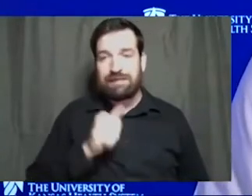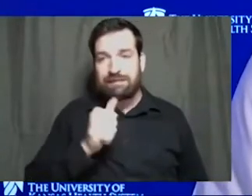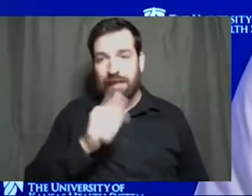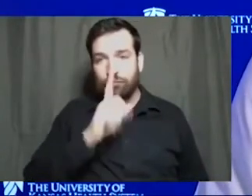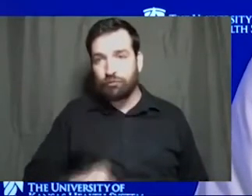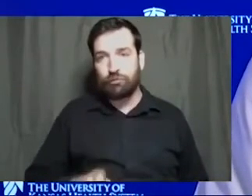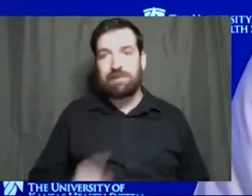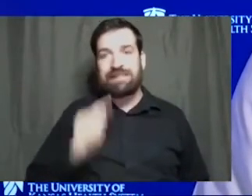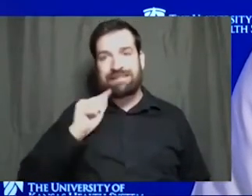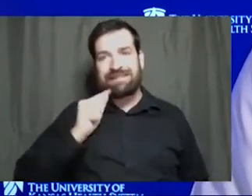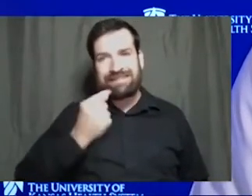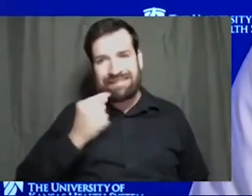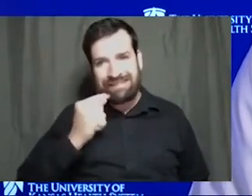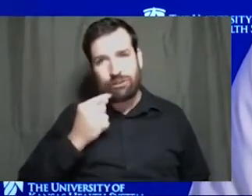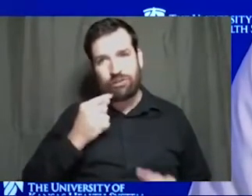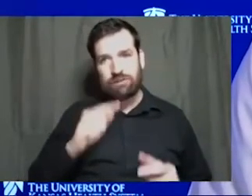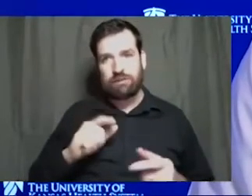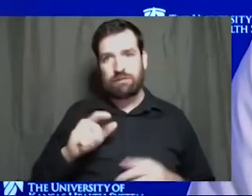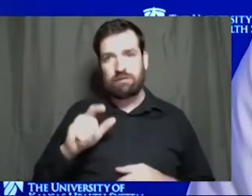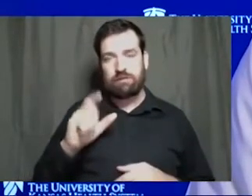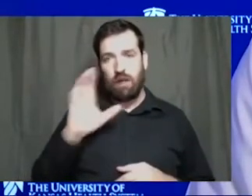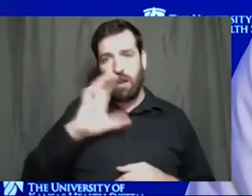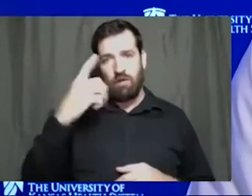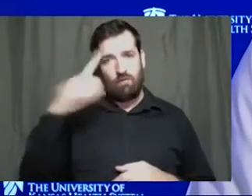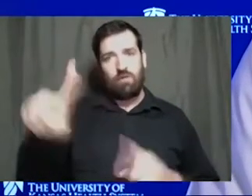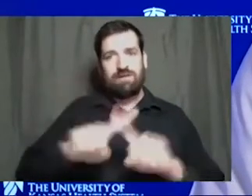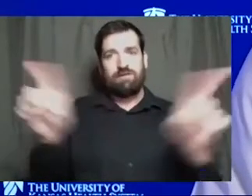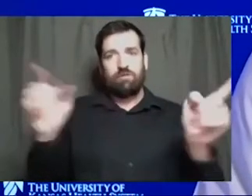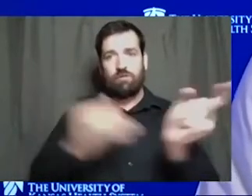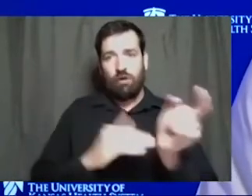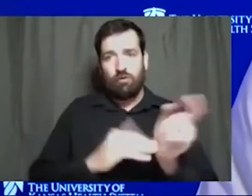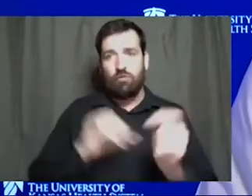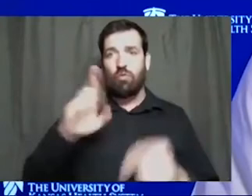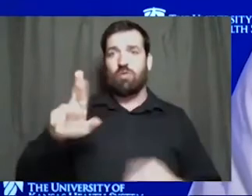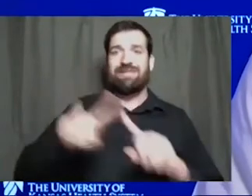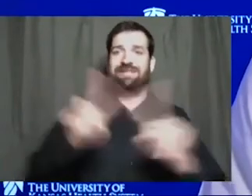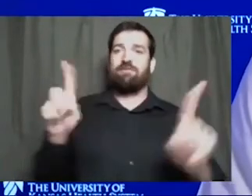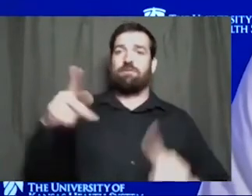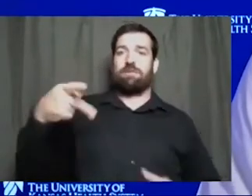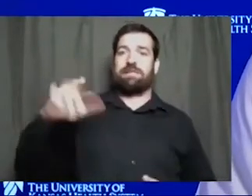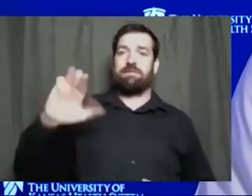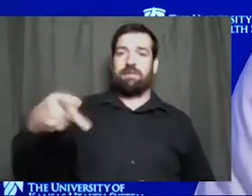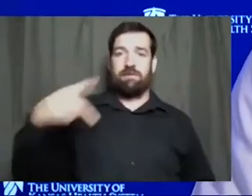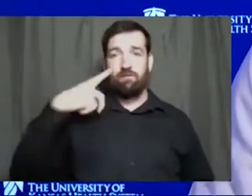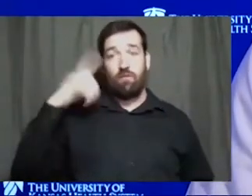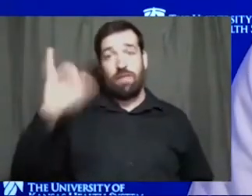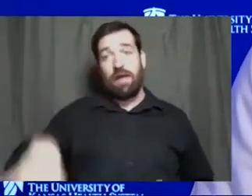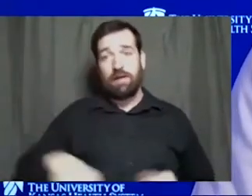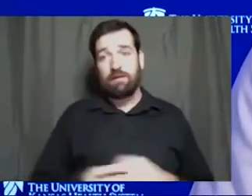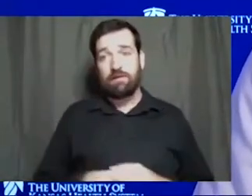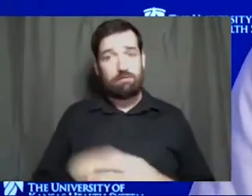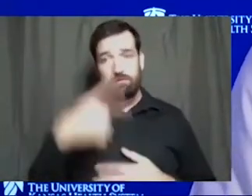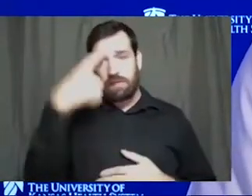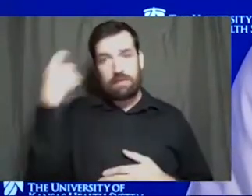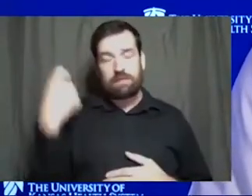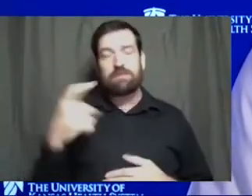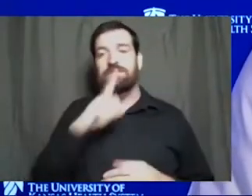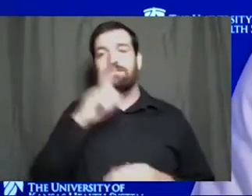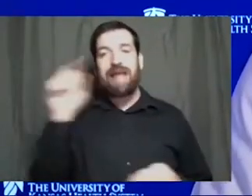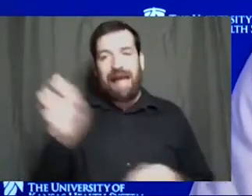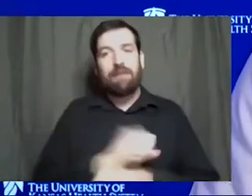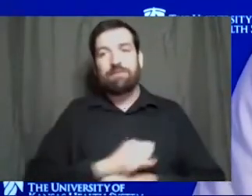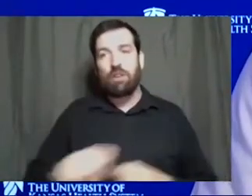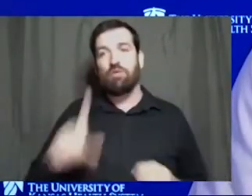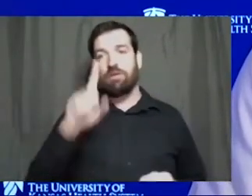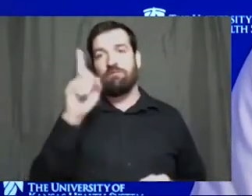consider finding new physicians or primary care for that, new pediatricians, because this is absolutely false.